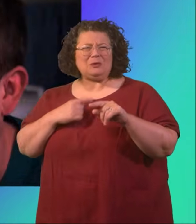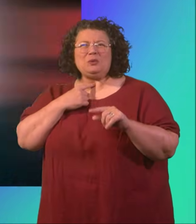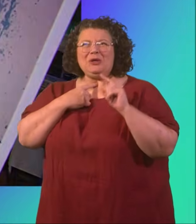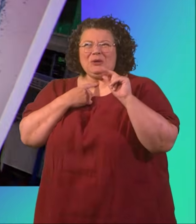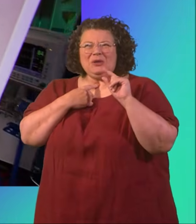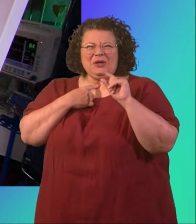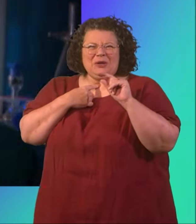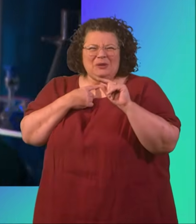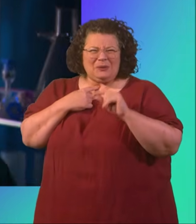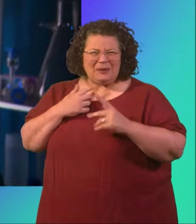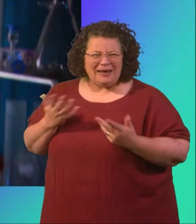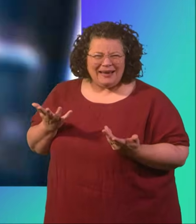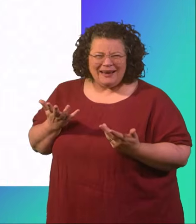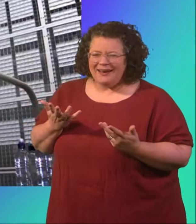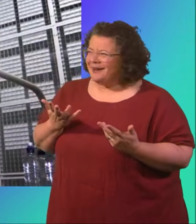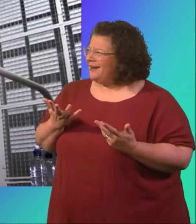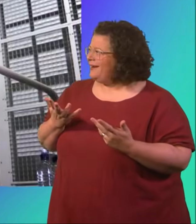squeaky.